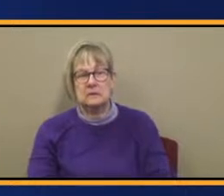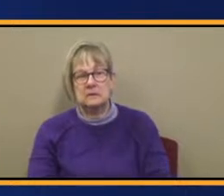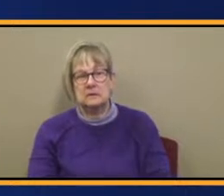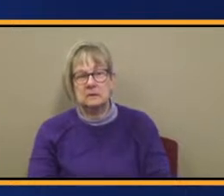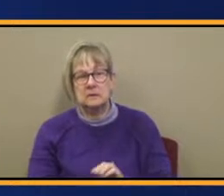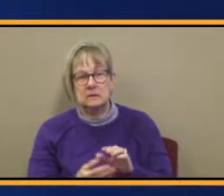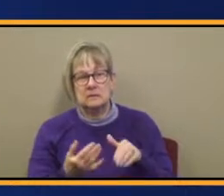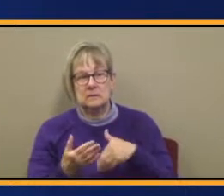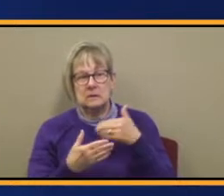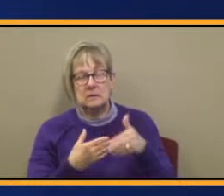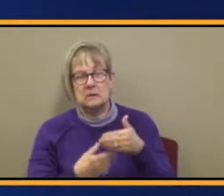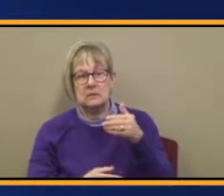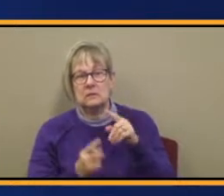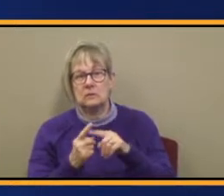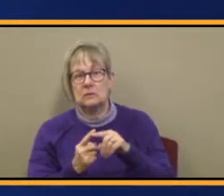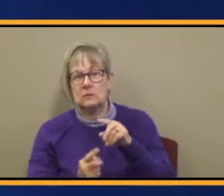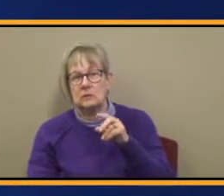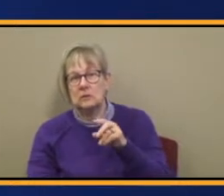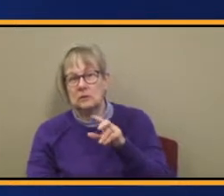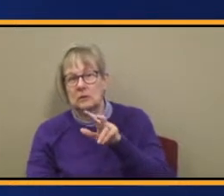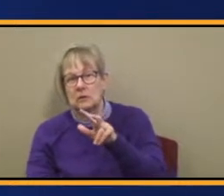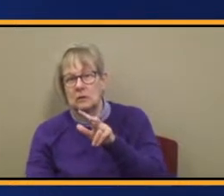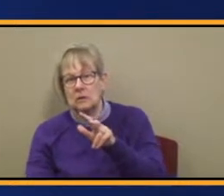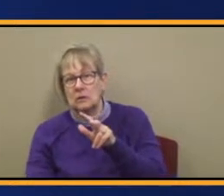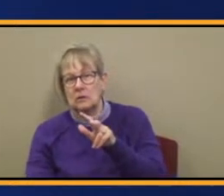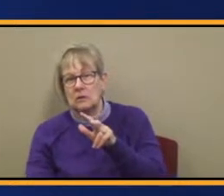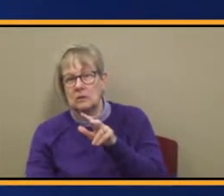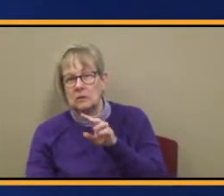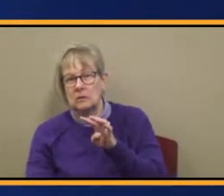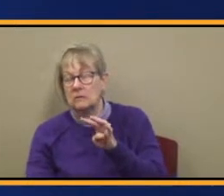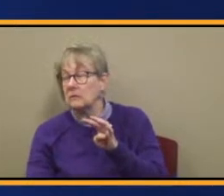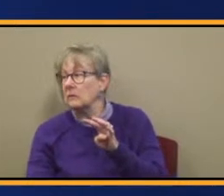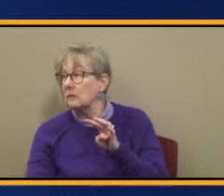So now we go to call to the public.